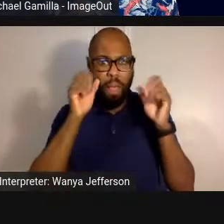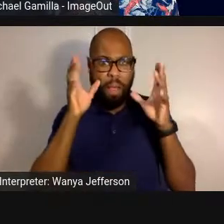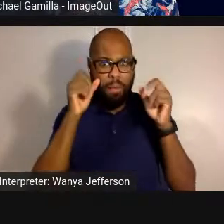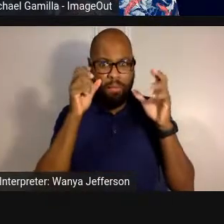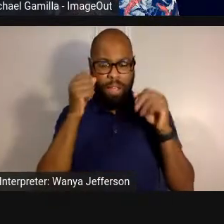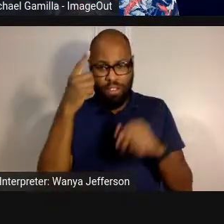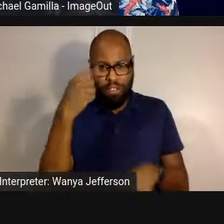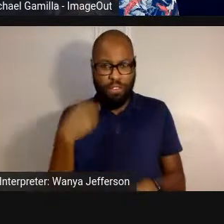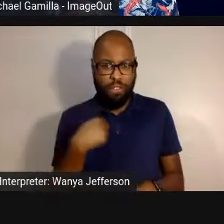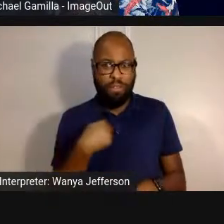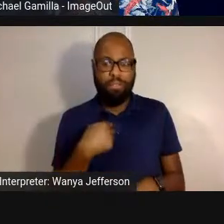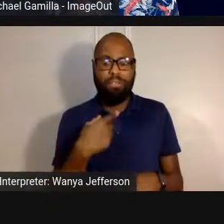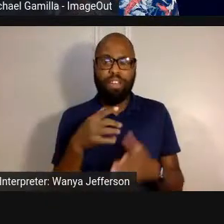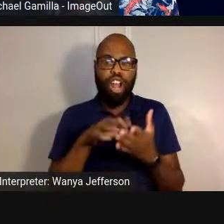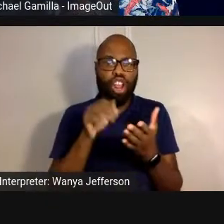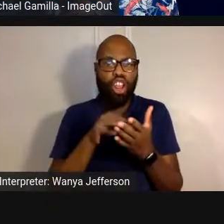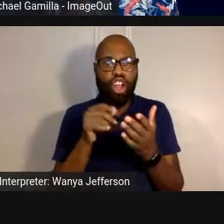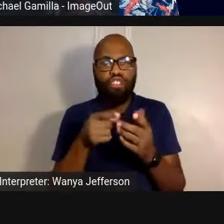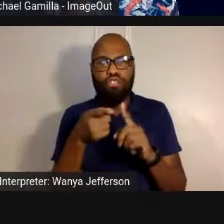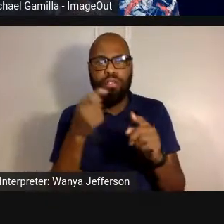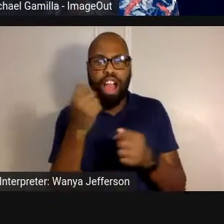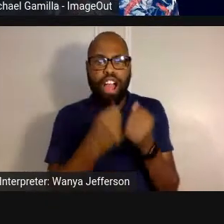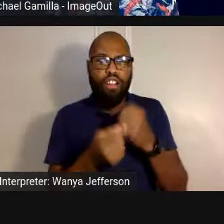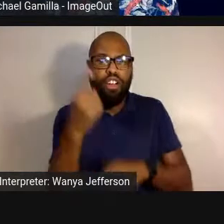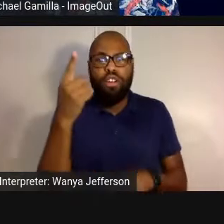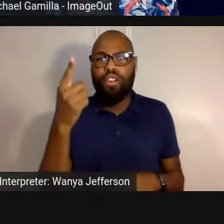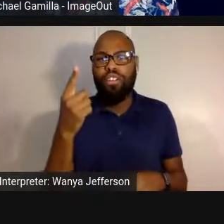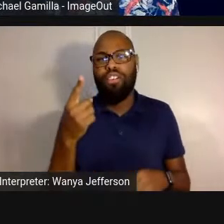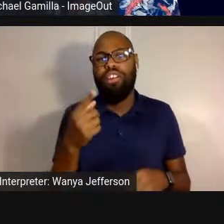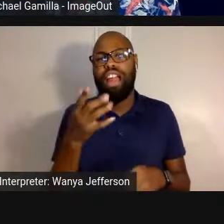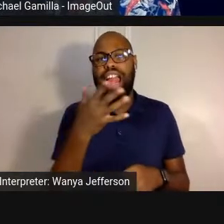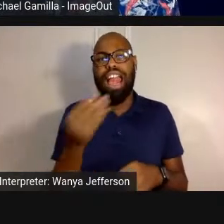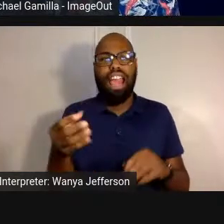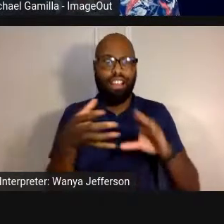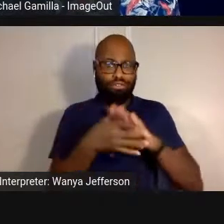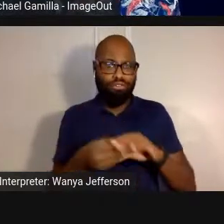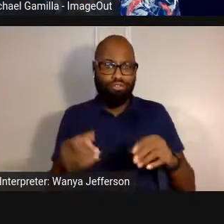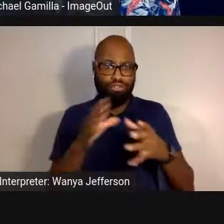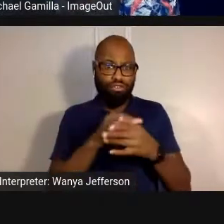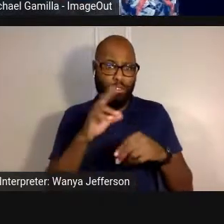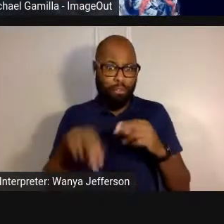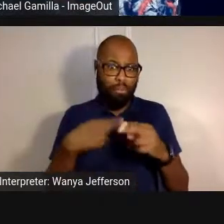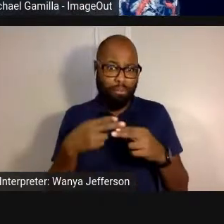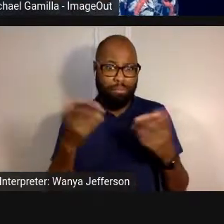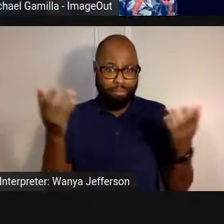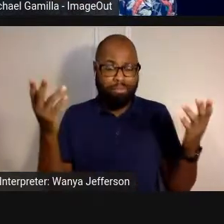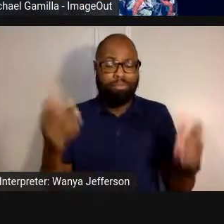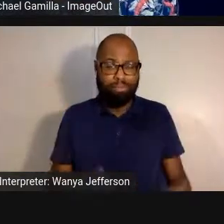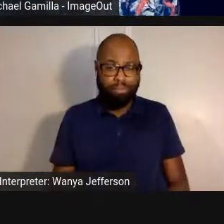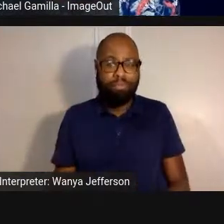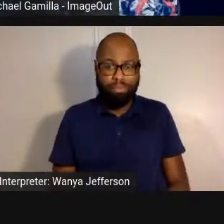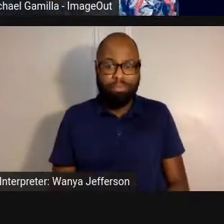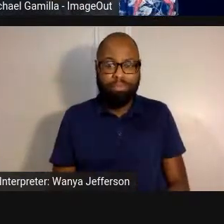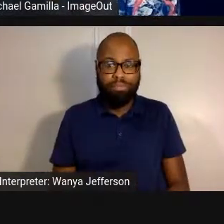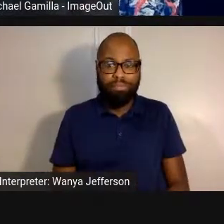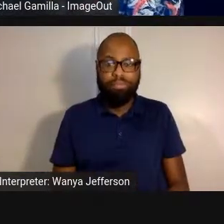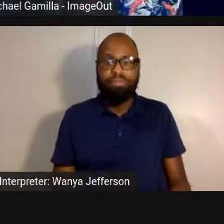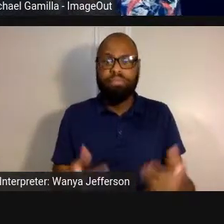everyone and also for the story of the film. So I guess I'm going to go back to